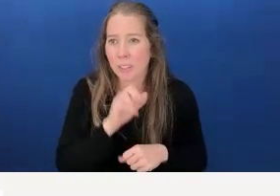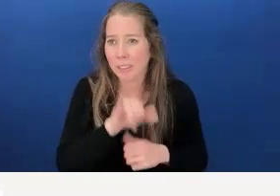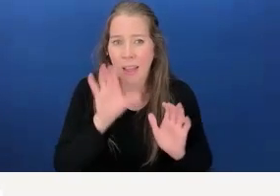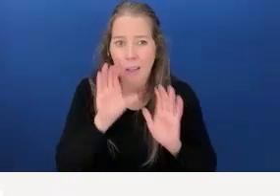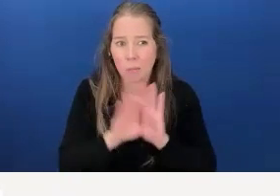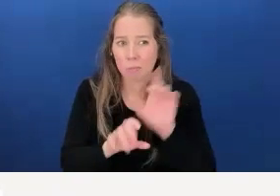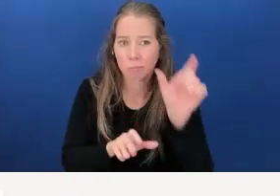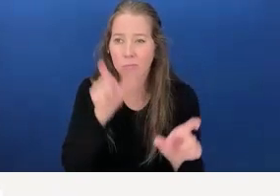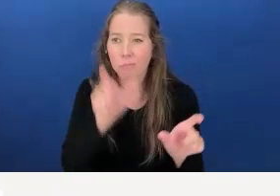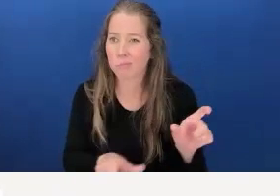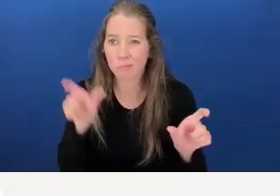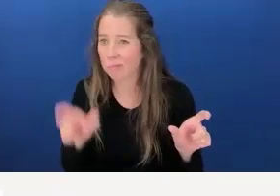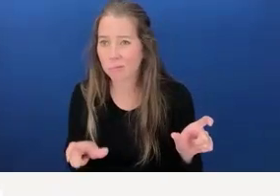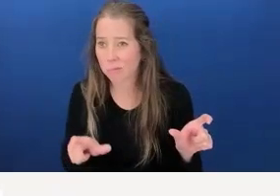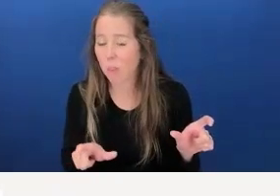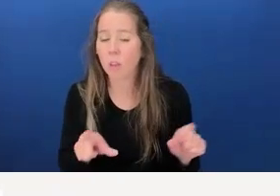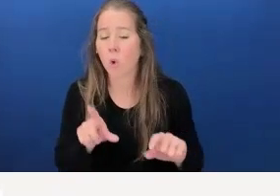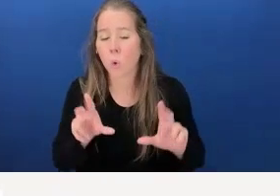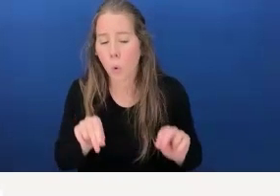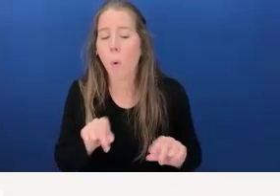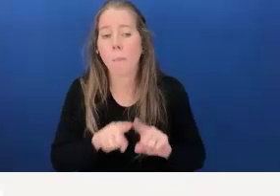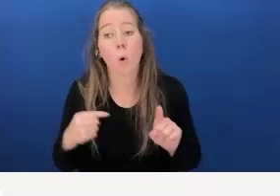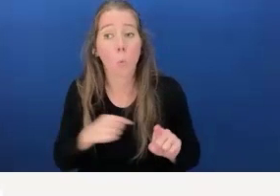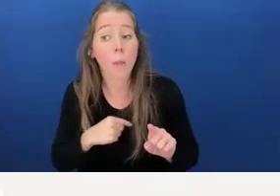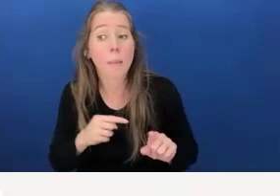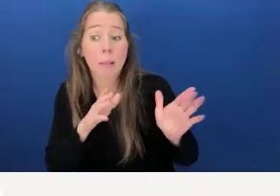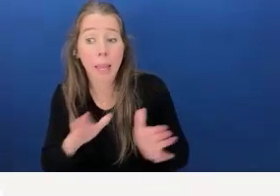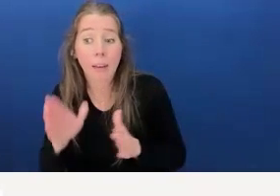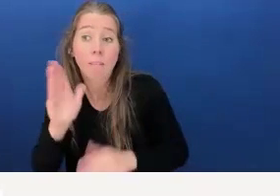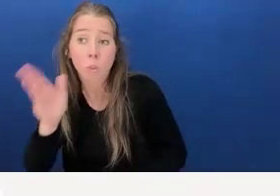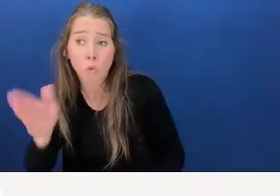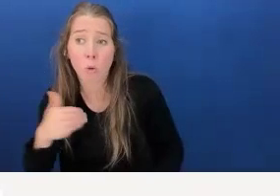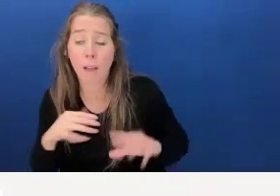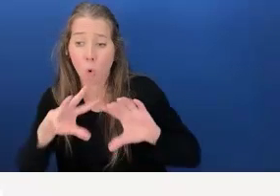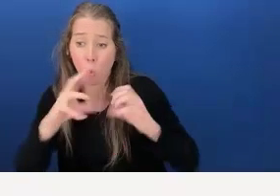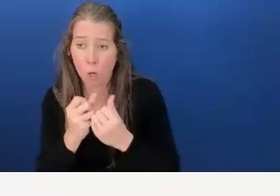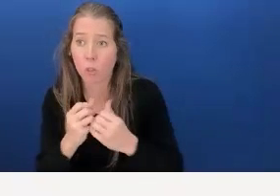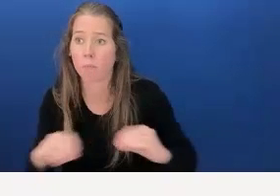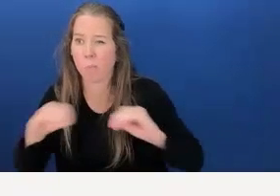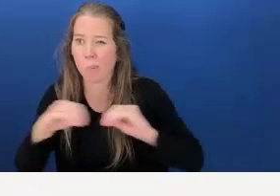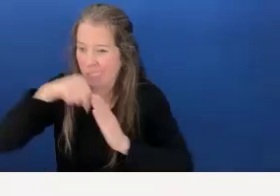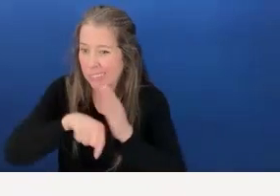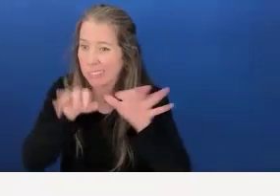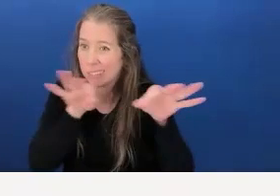organizer, but we do plan to have some upcoming workshops that will take a deeper dive